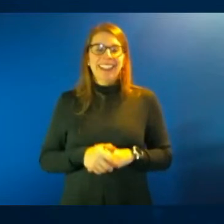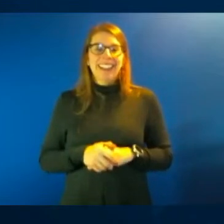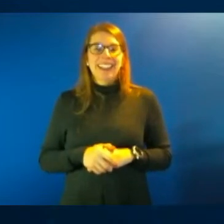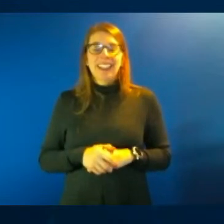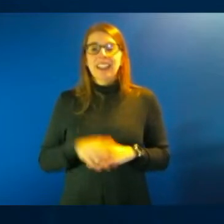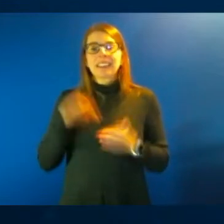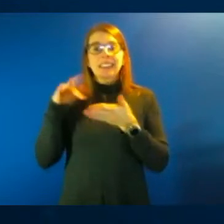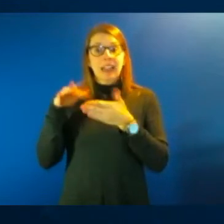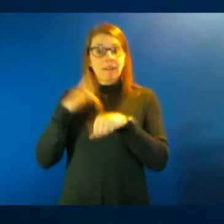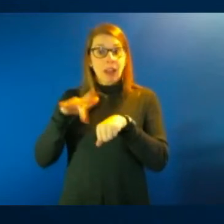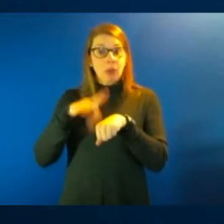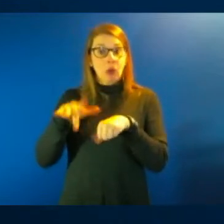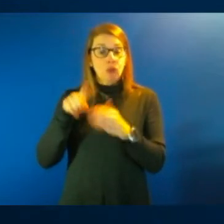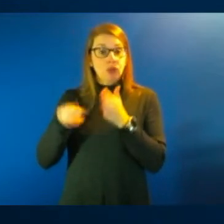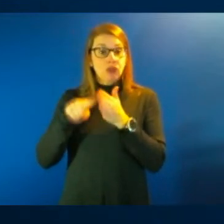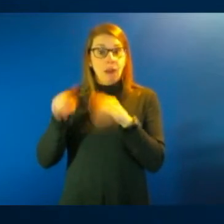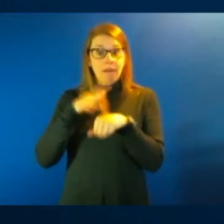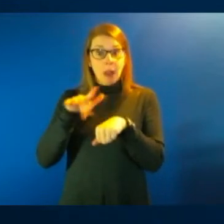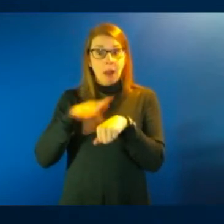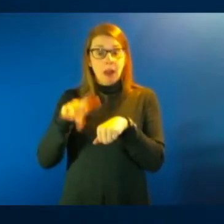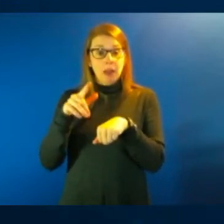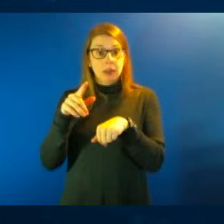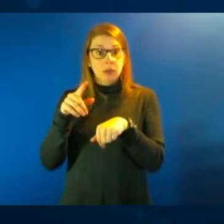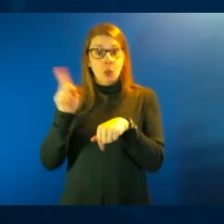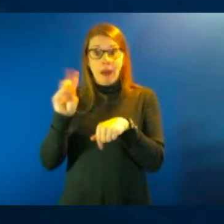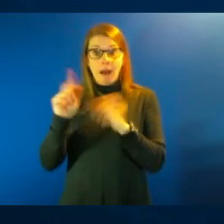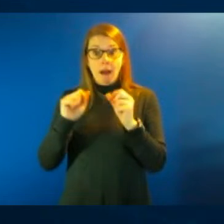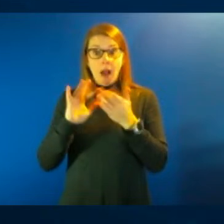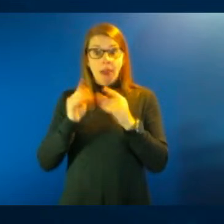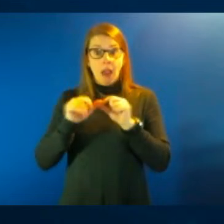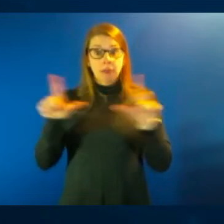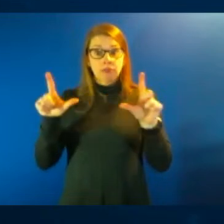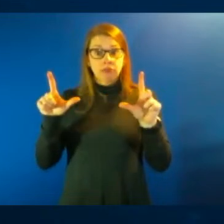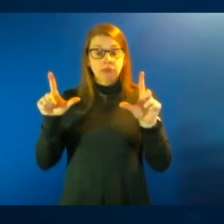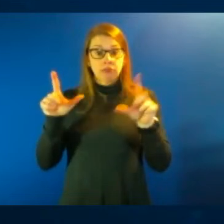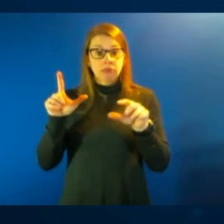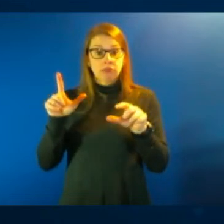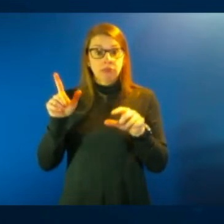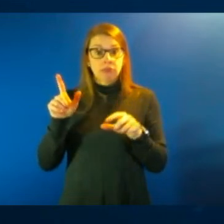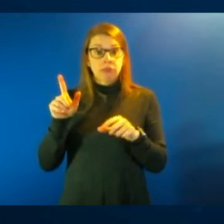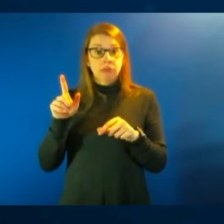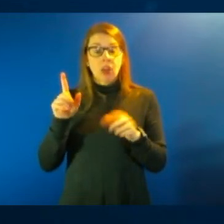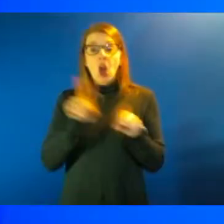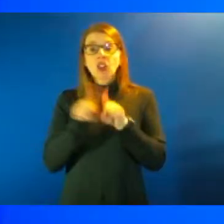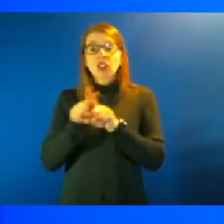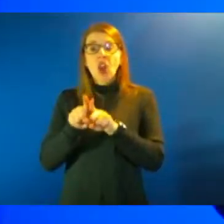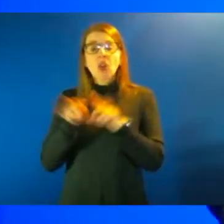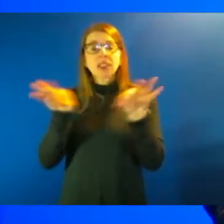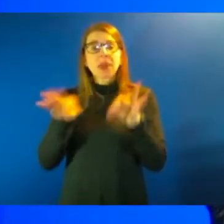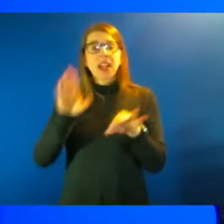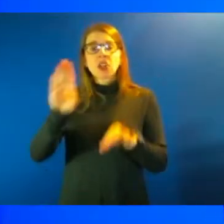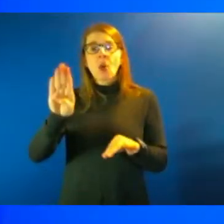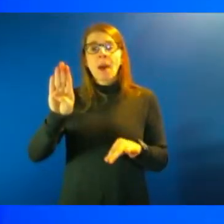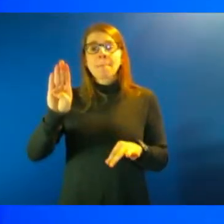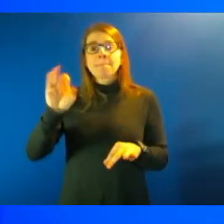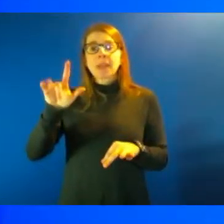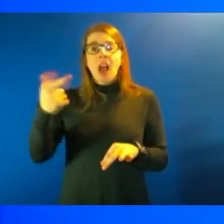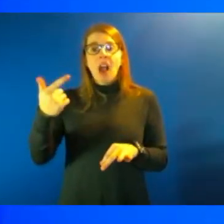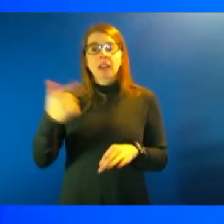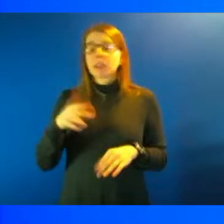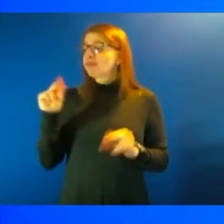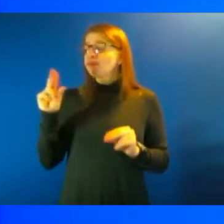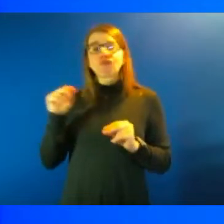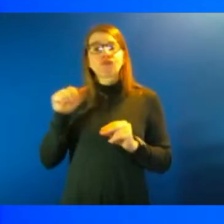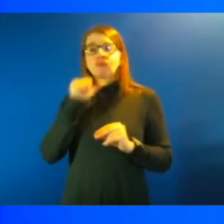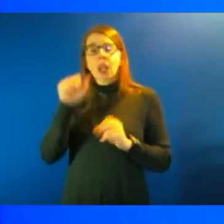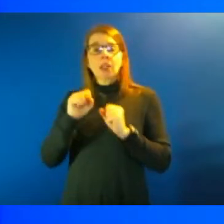available and that research is available somewhere online, and where can she go to get it? And also tell us a little bit about your blog. Yeah, so no, we haven't put it online yet, but that's something